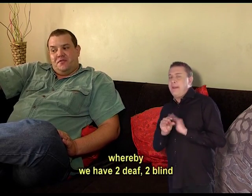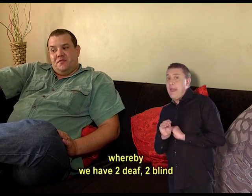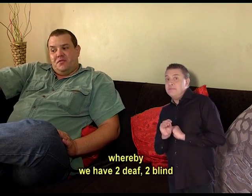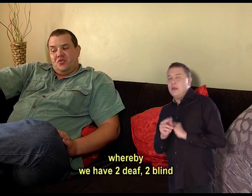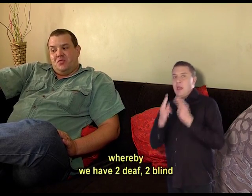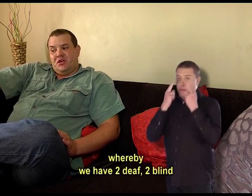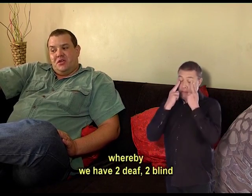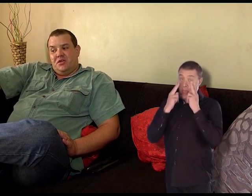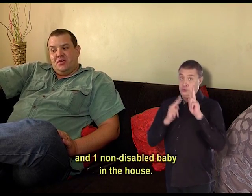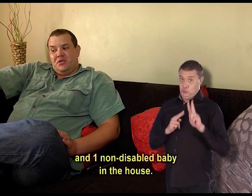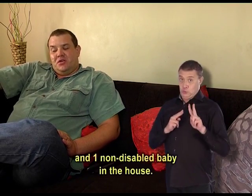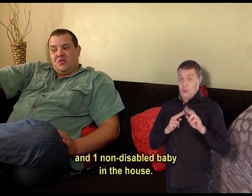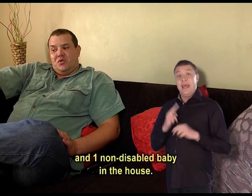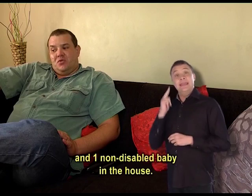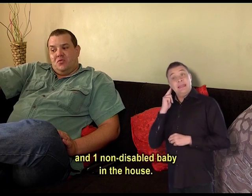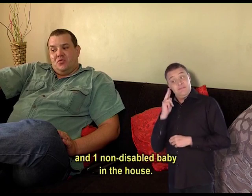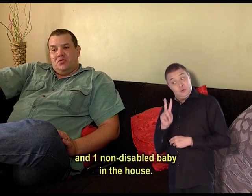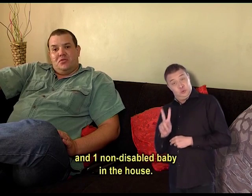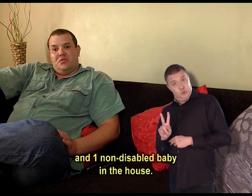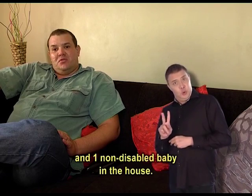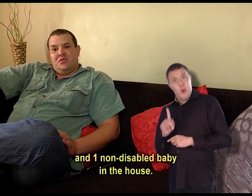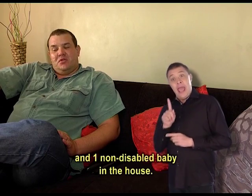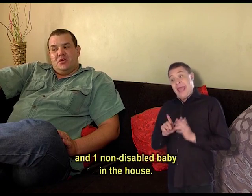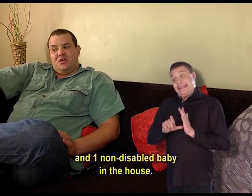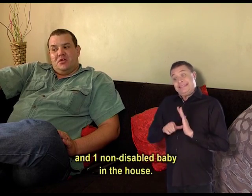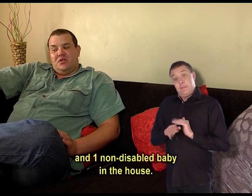2 deaf, 2 blind, and 1 normal